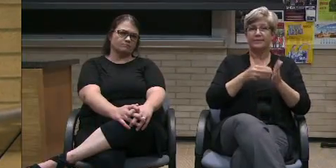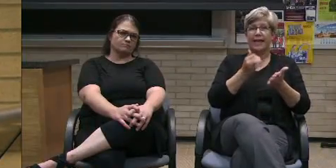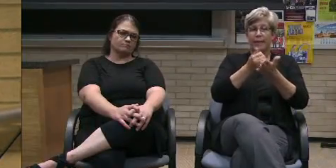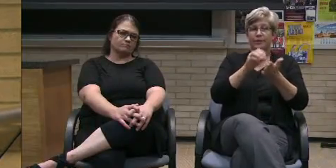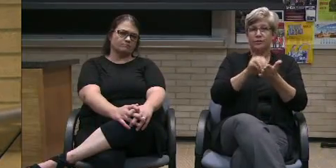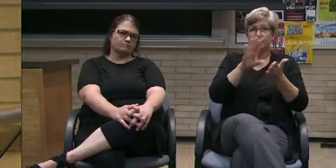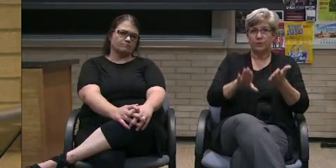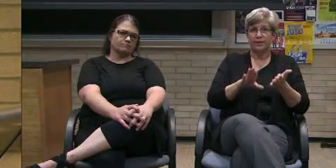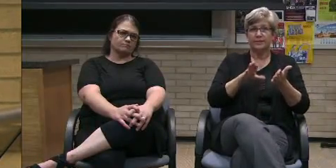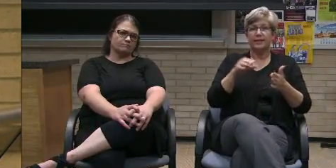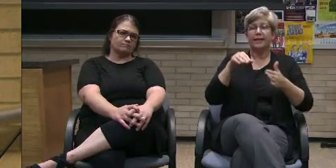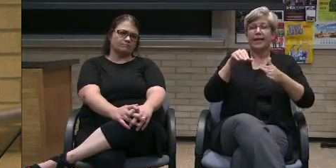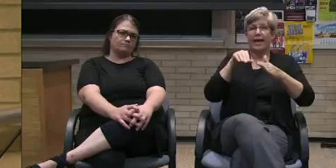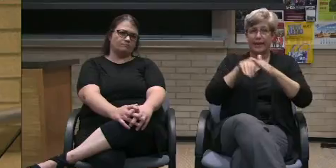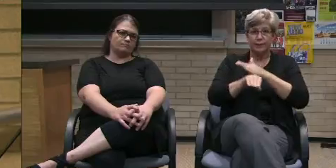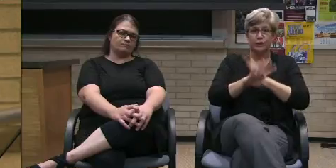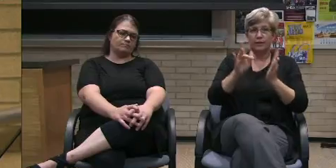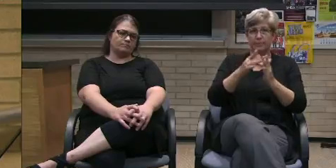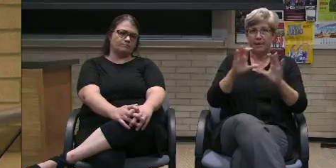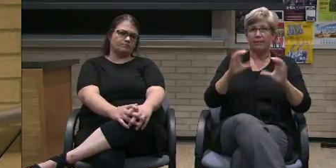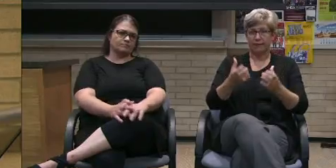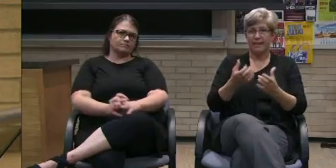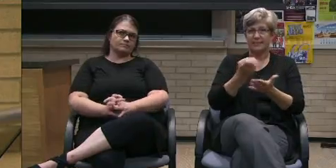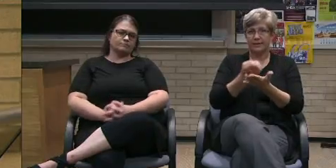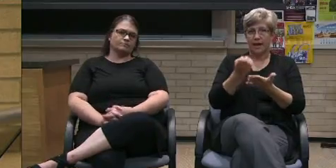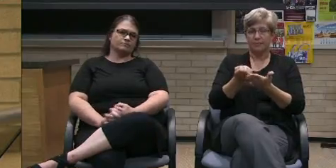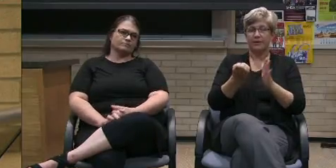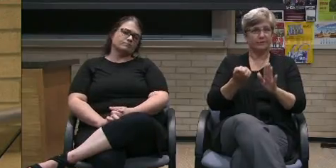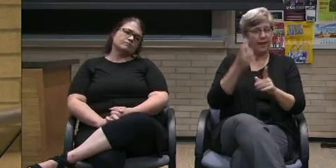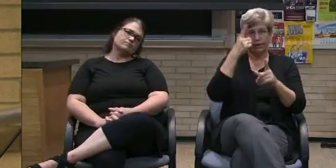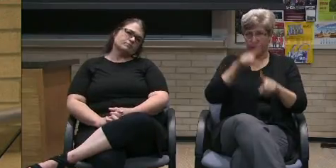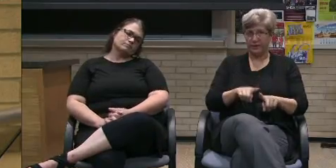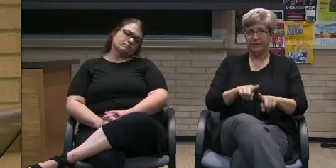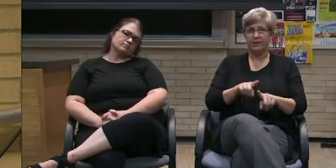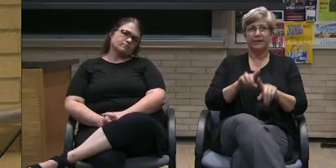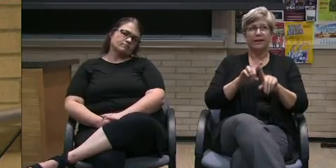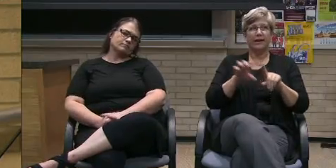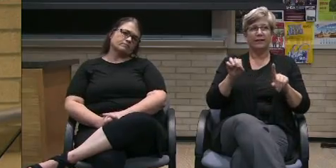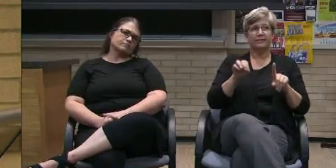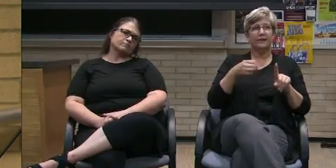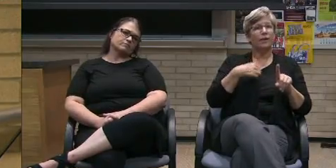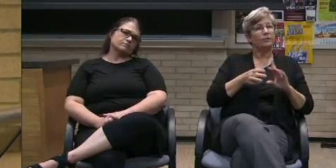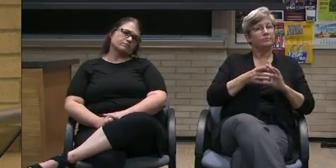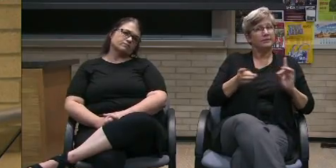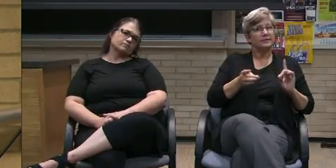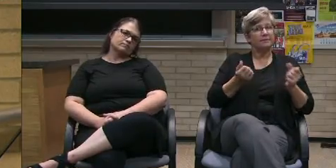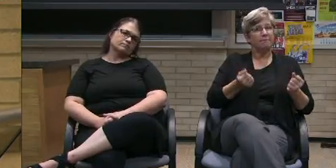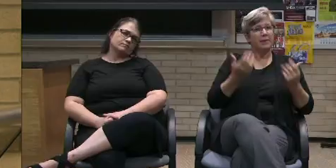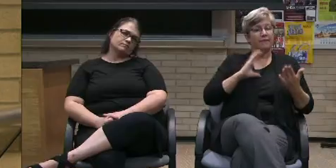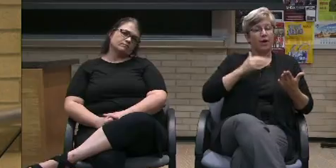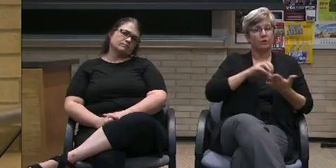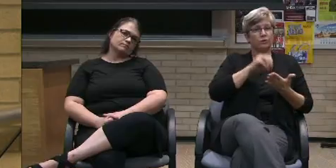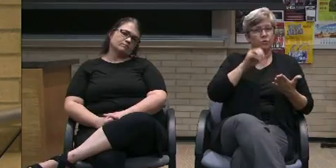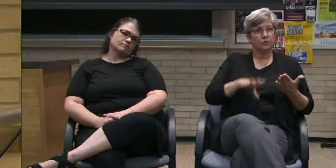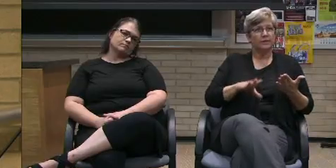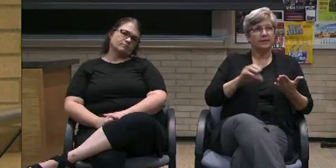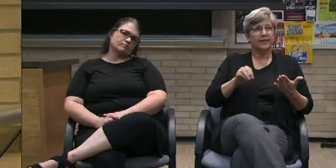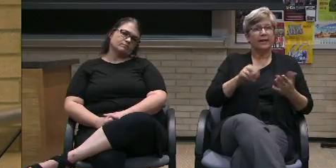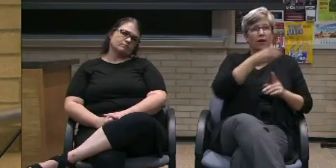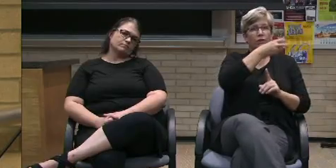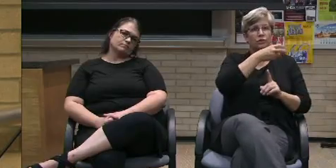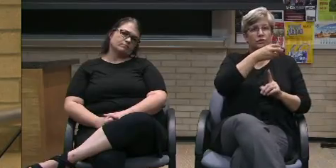No doubt about that whatsoever. Mm-hmm. I also want to point out that a lot of our students end up